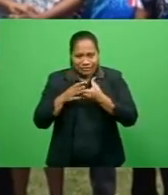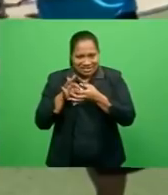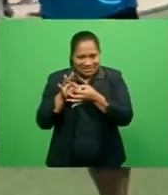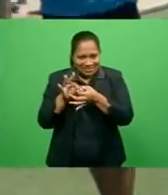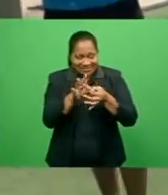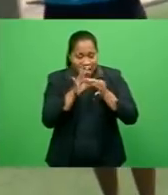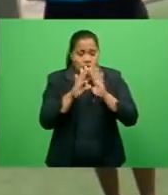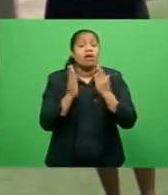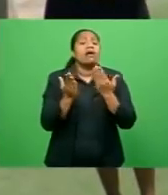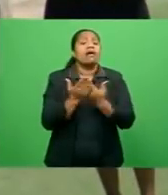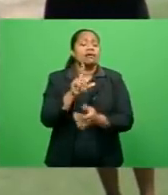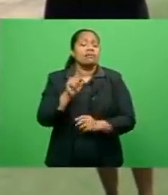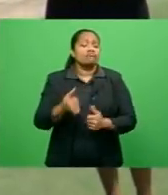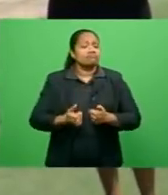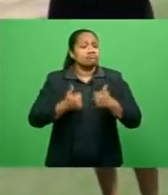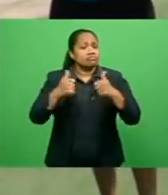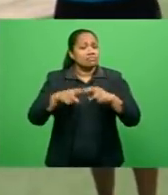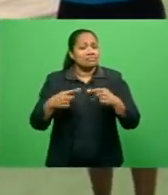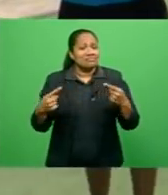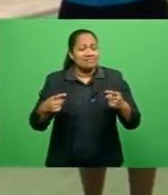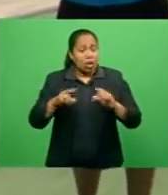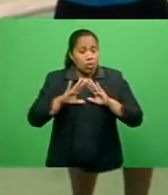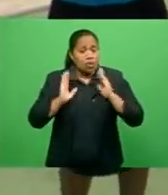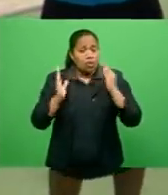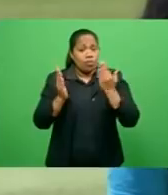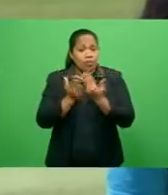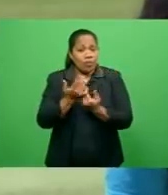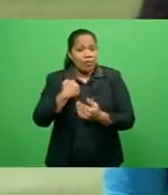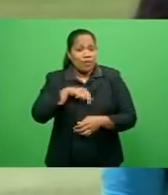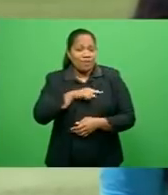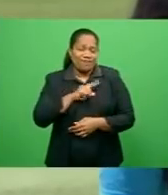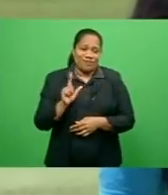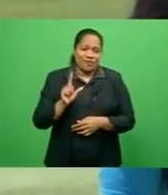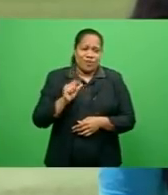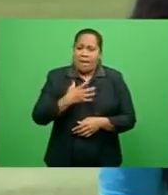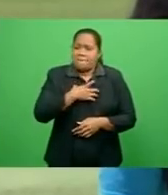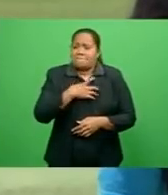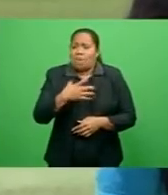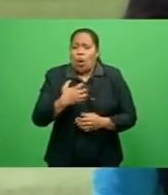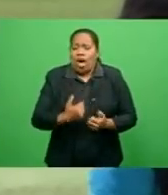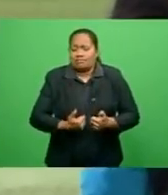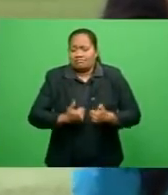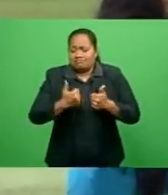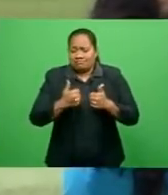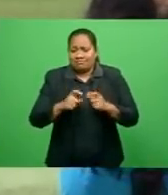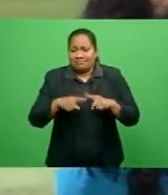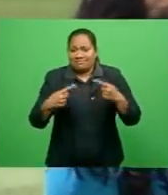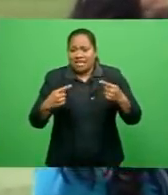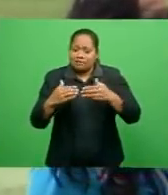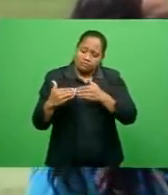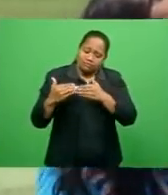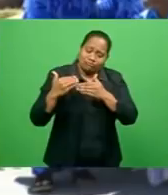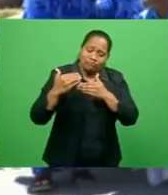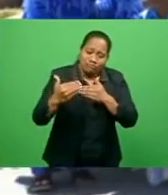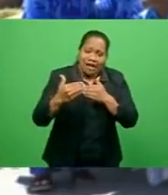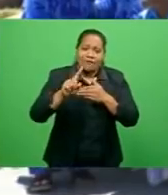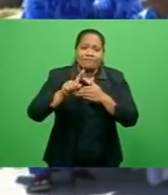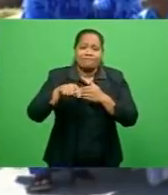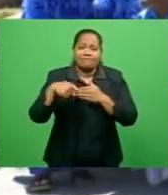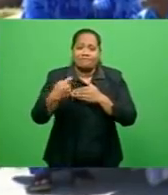great things. And together, we will do more great things in the next 50 years.